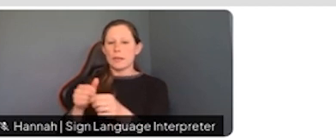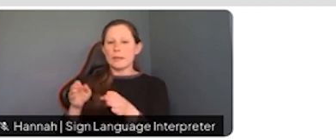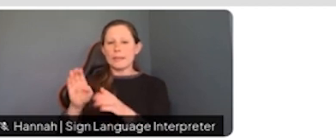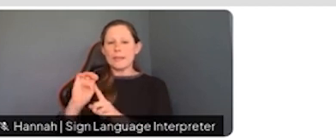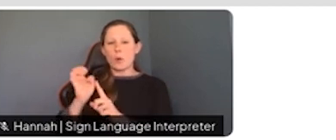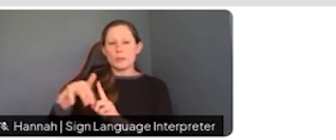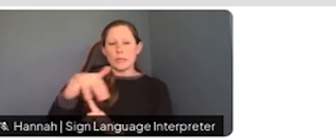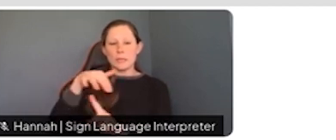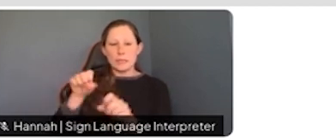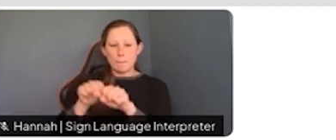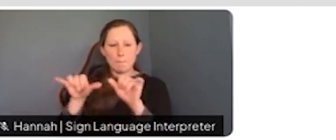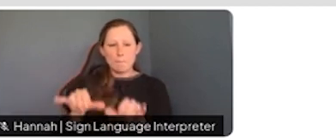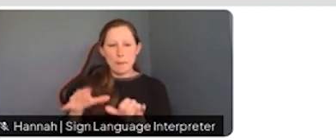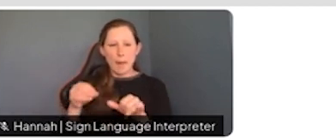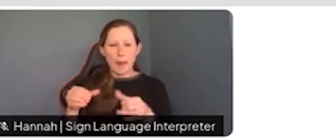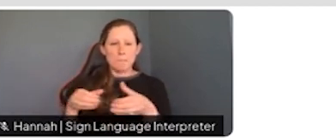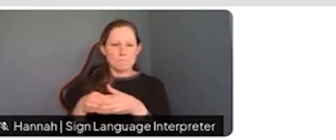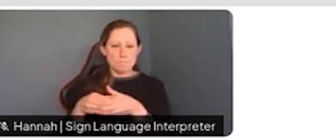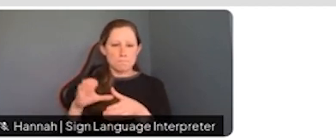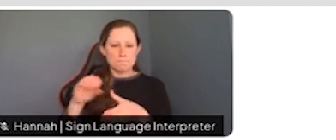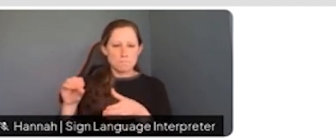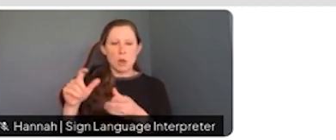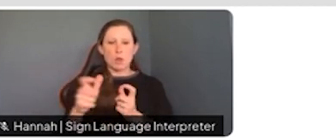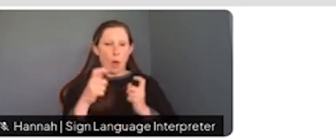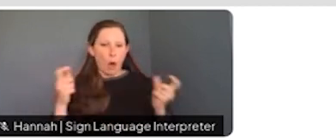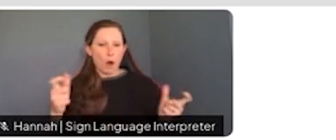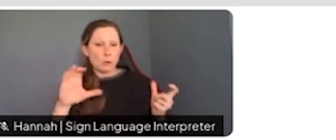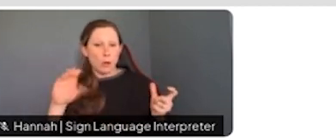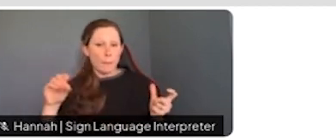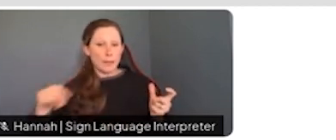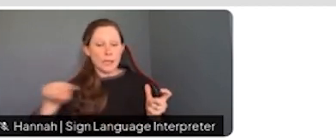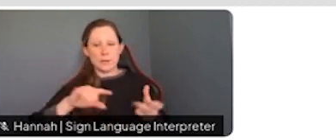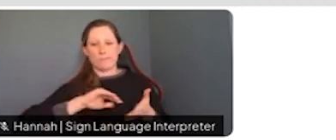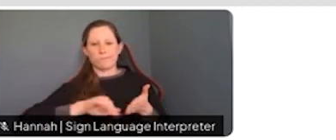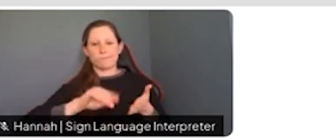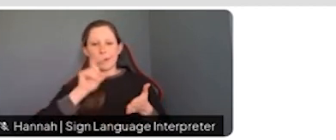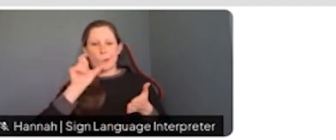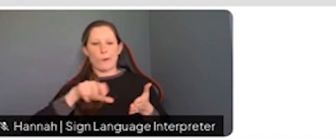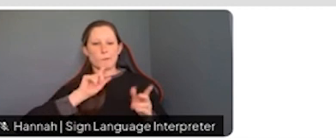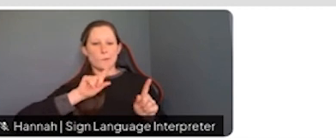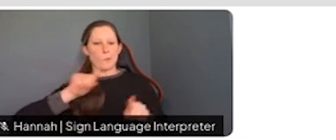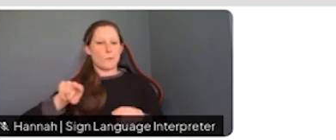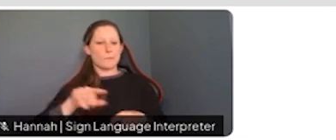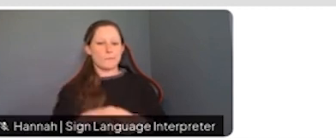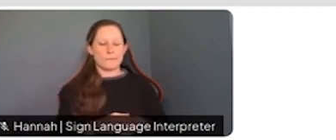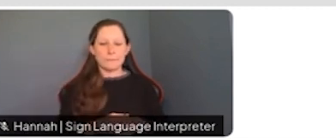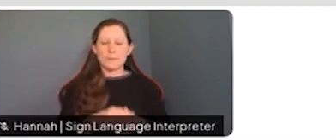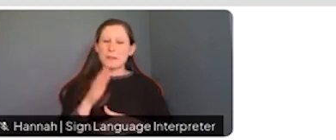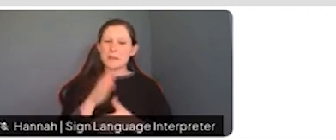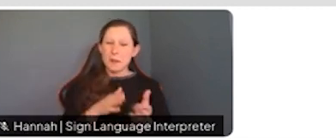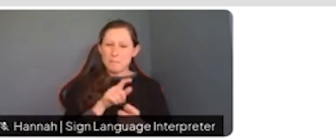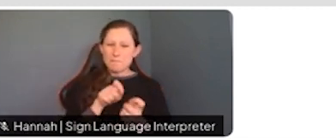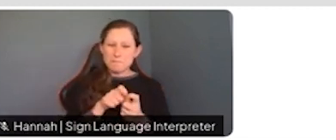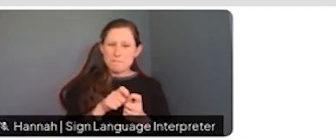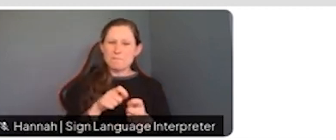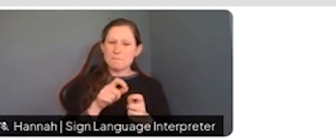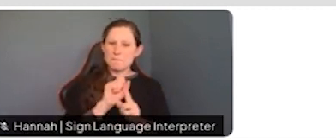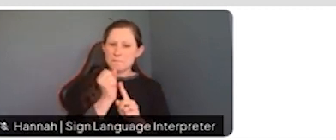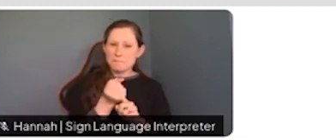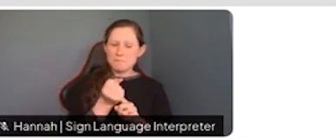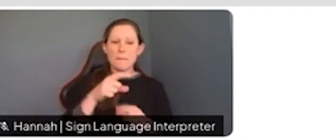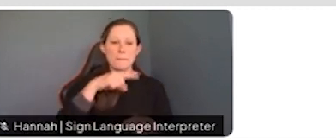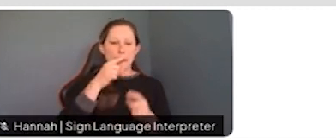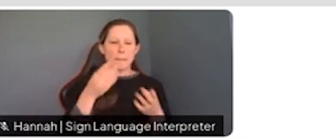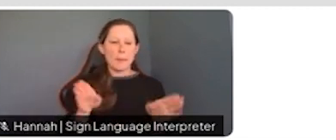because large and publicly owned companies are exempt from this reporting. In some cases, with public companies, this is because those